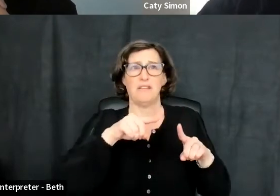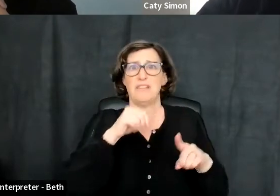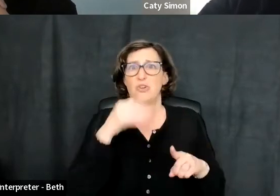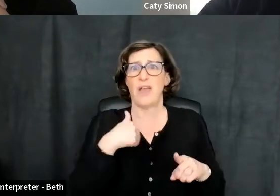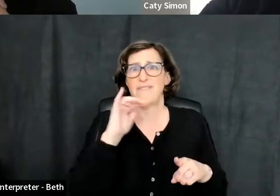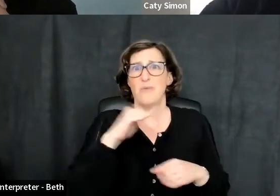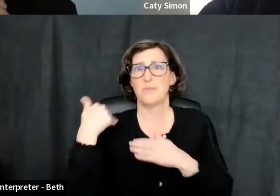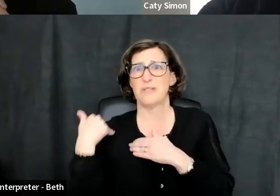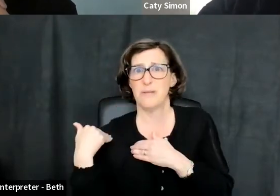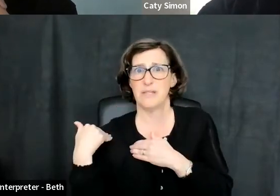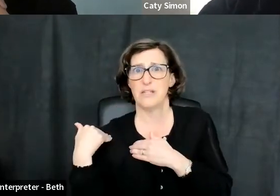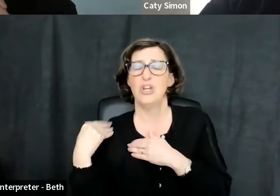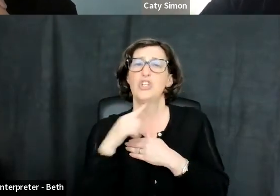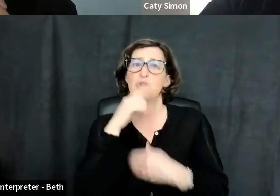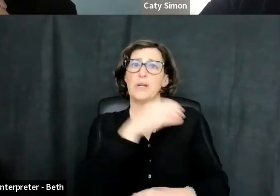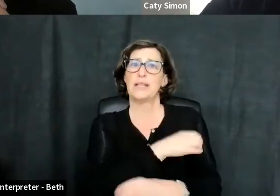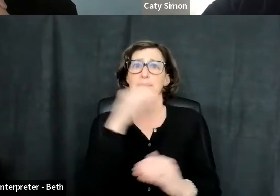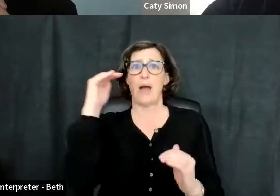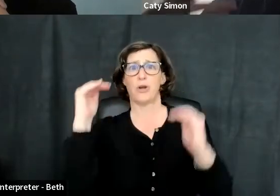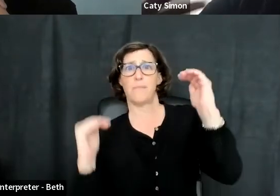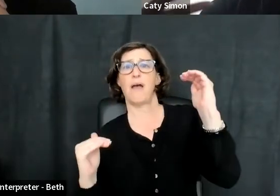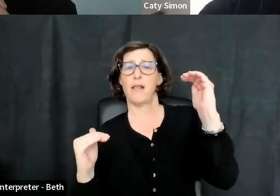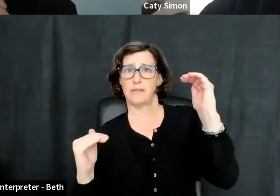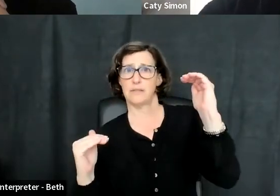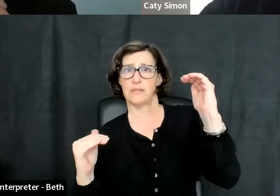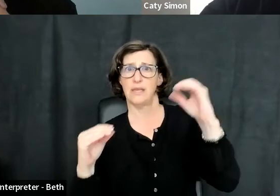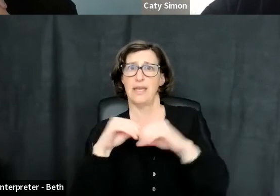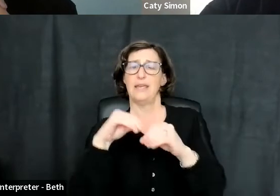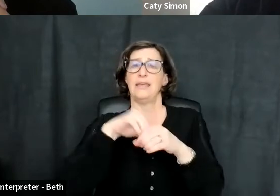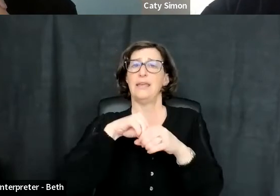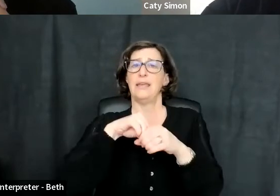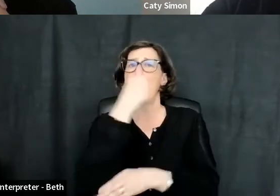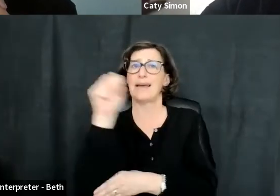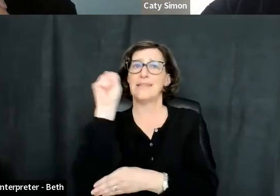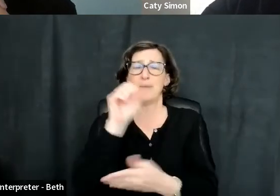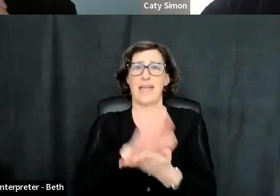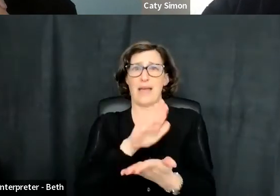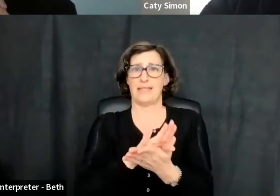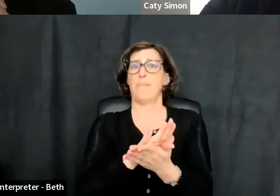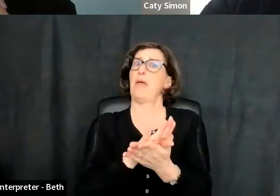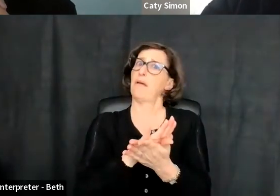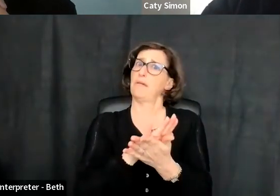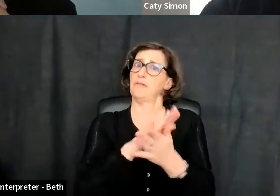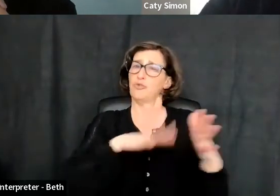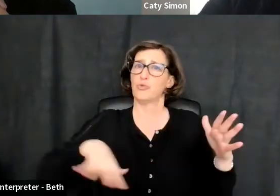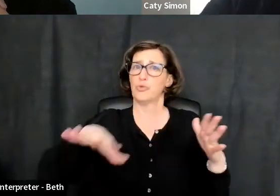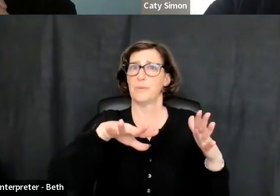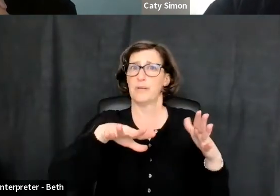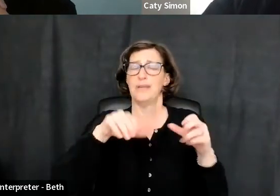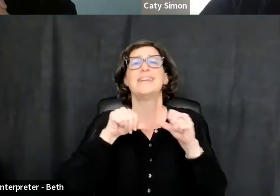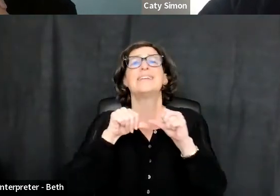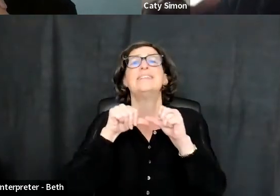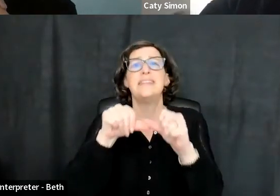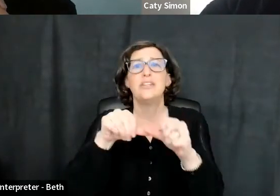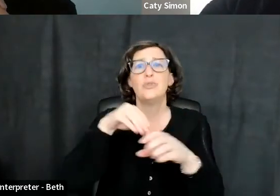that ultimately the power imbalance within the activist academic binary remains unquestioned static within CBPR,